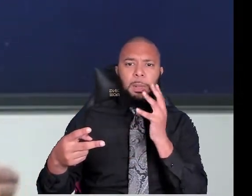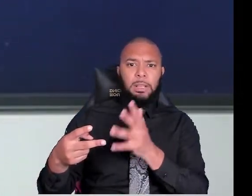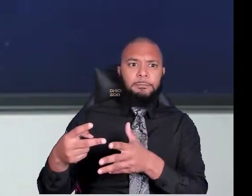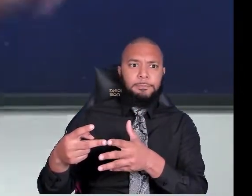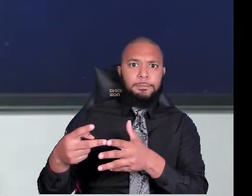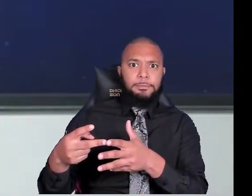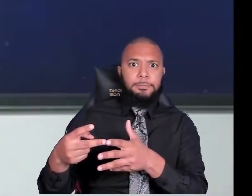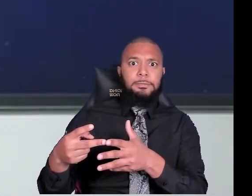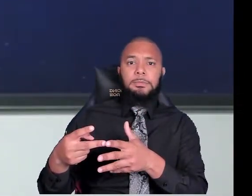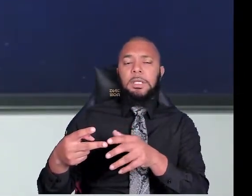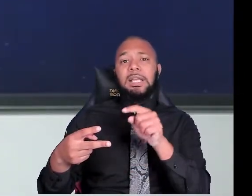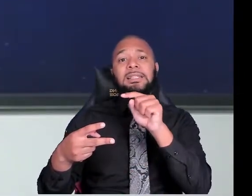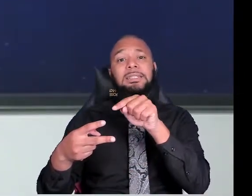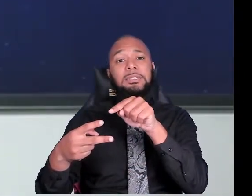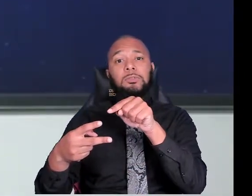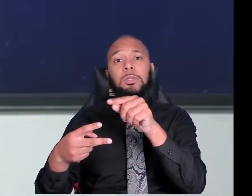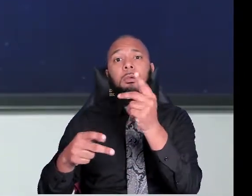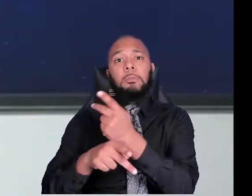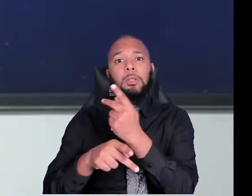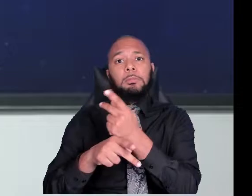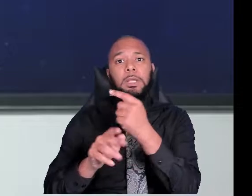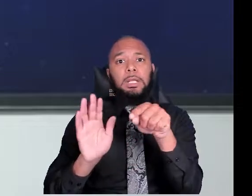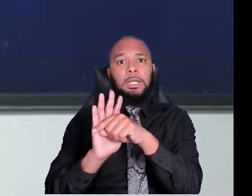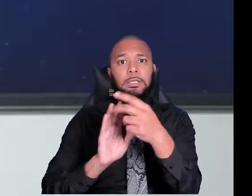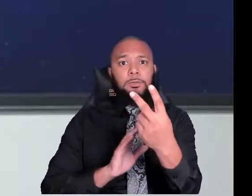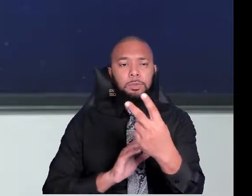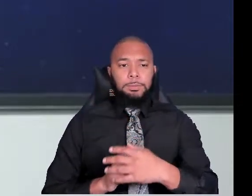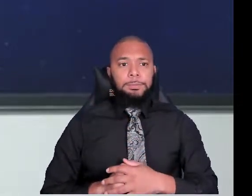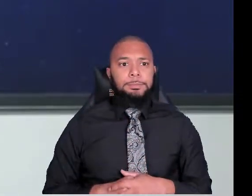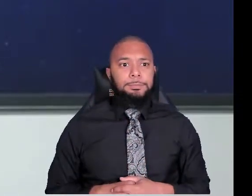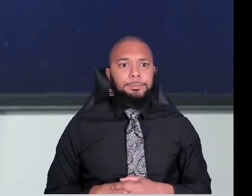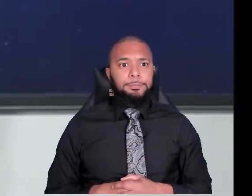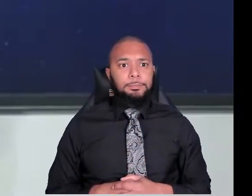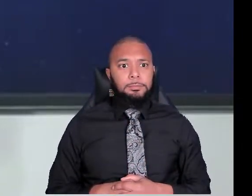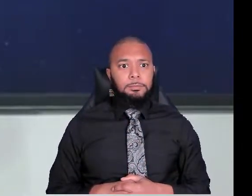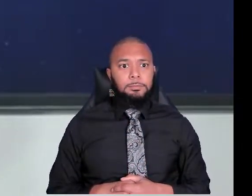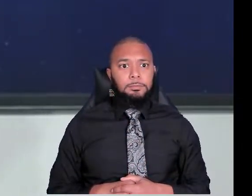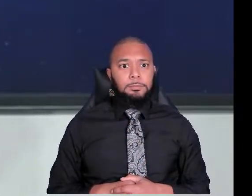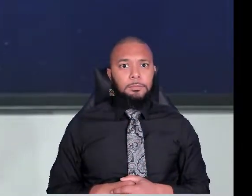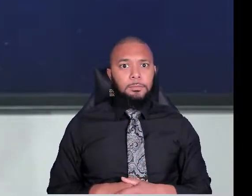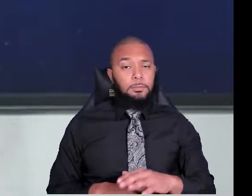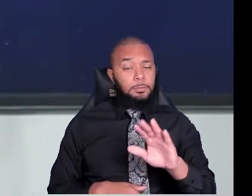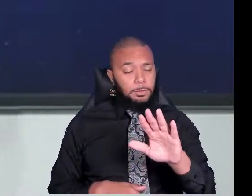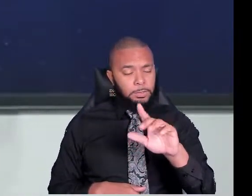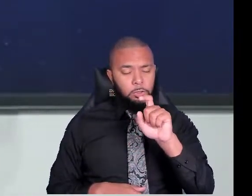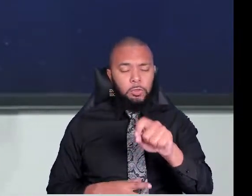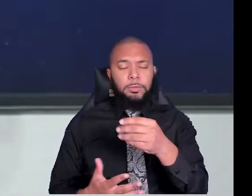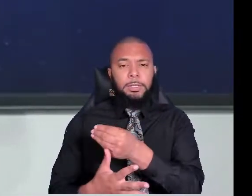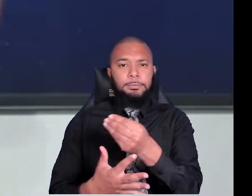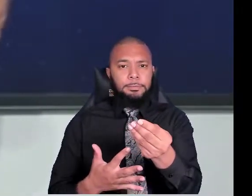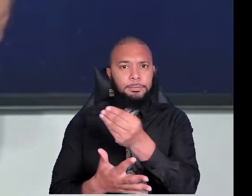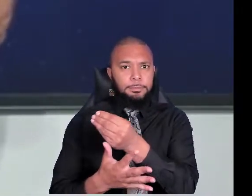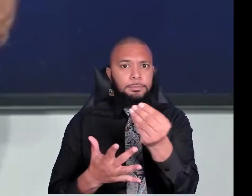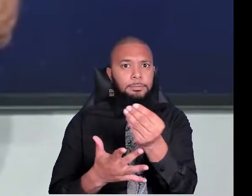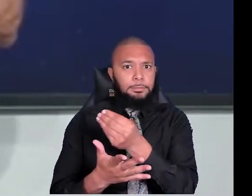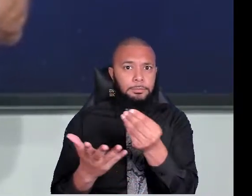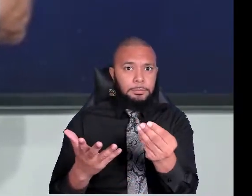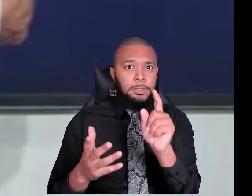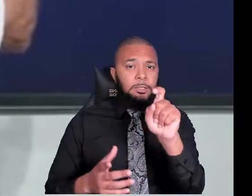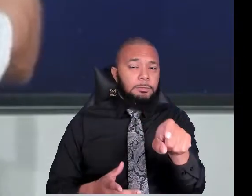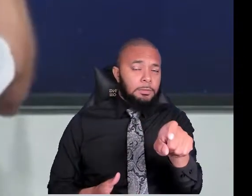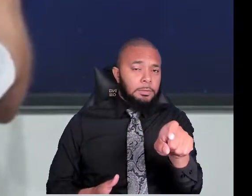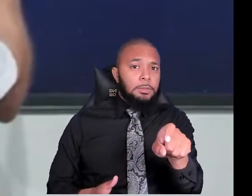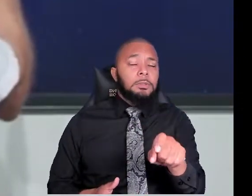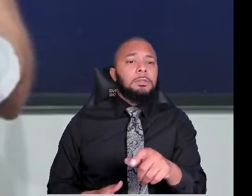but I'm going to multiply the top equation by negative 2. Now you got to use your distributive property. Negative 2